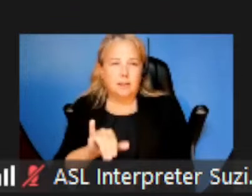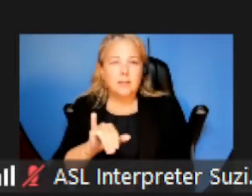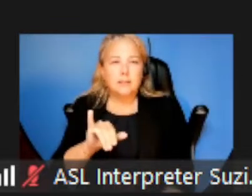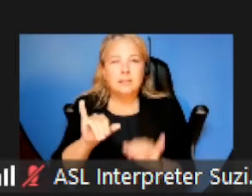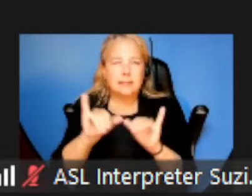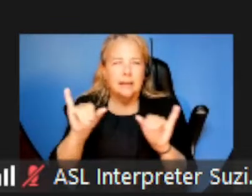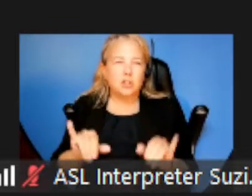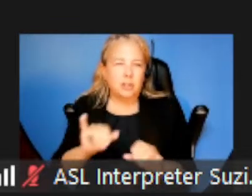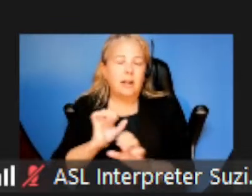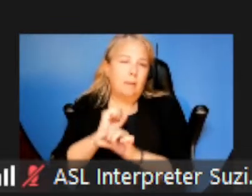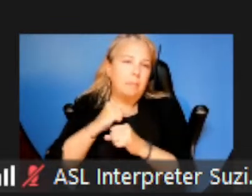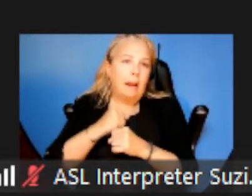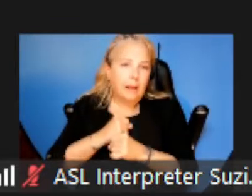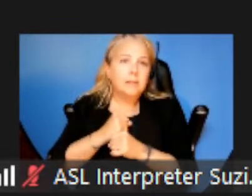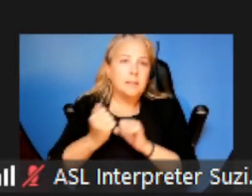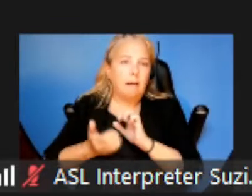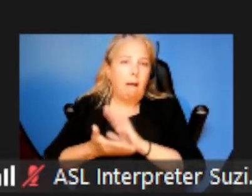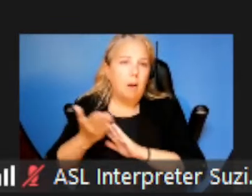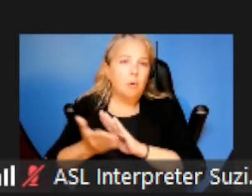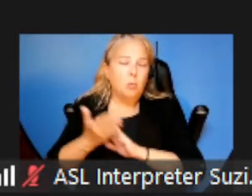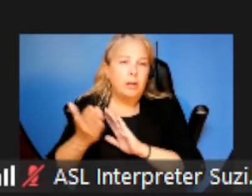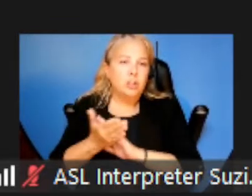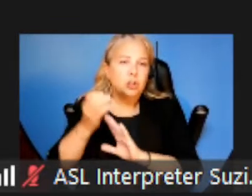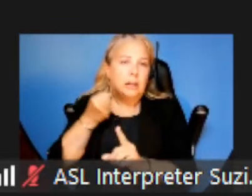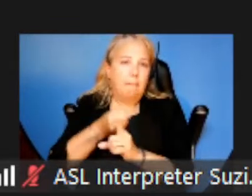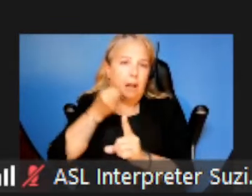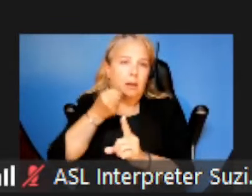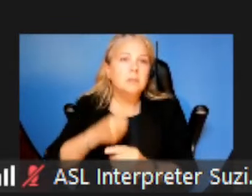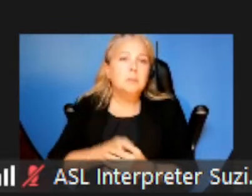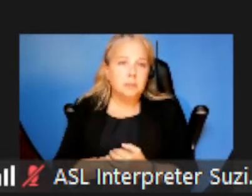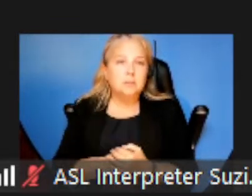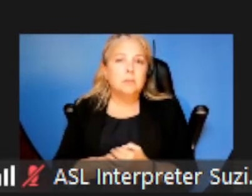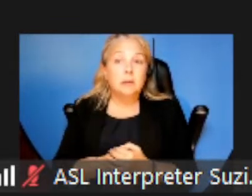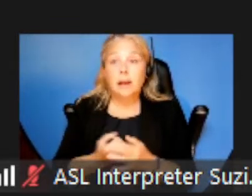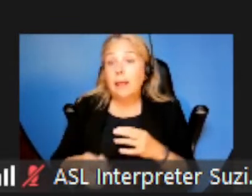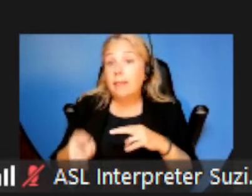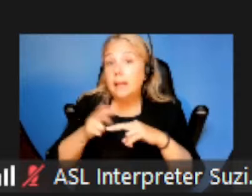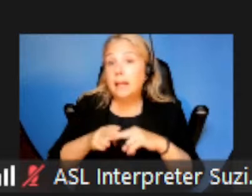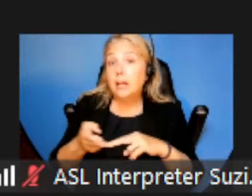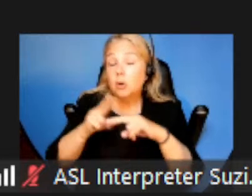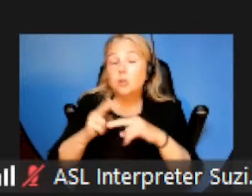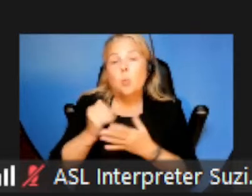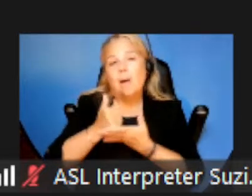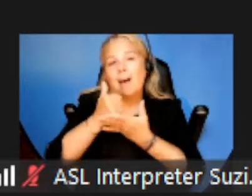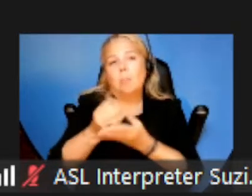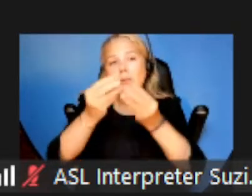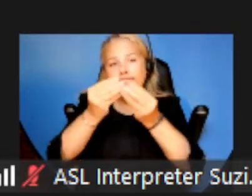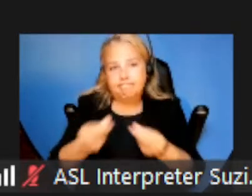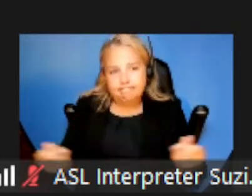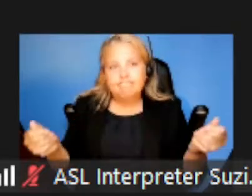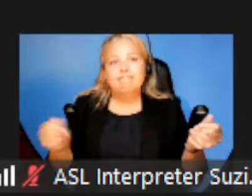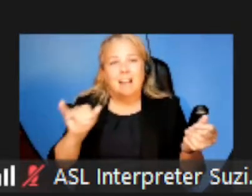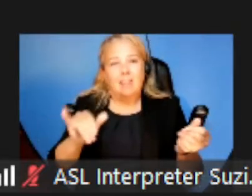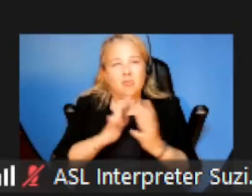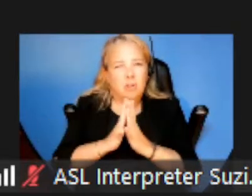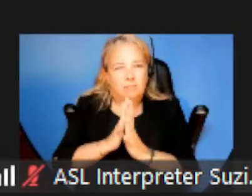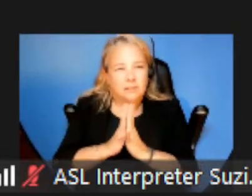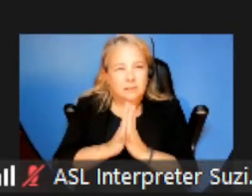an operational impact. The increase will help alleviate that congestion and